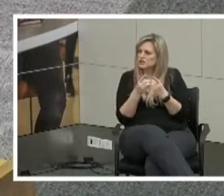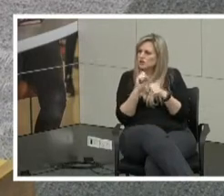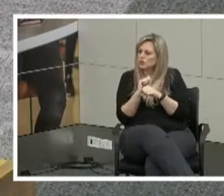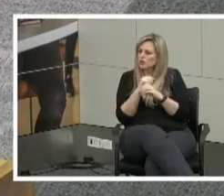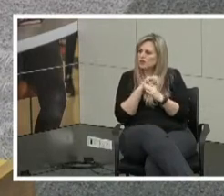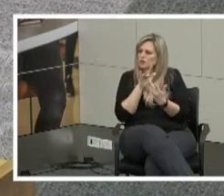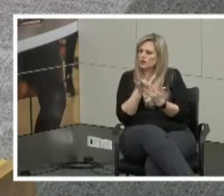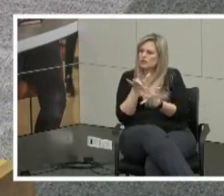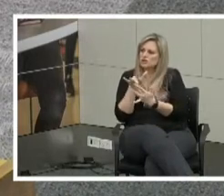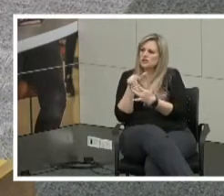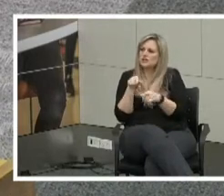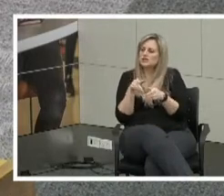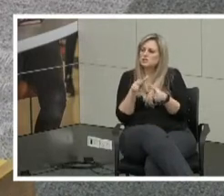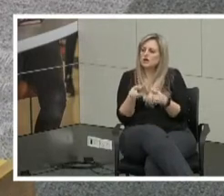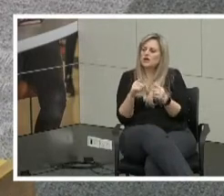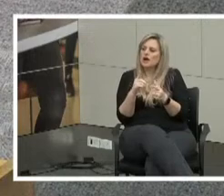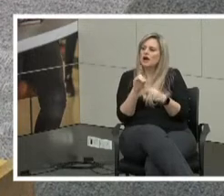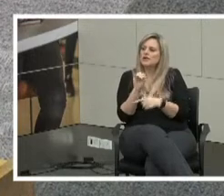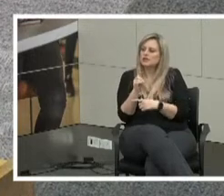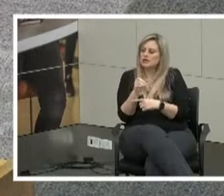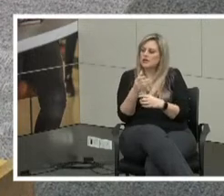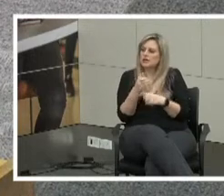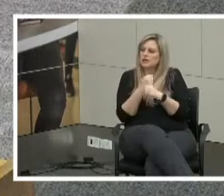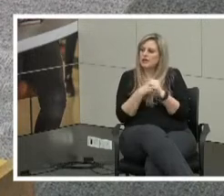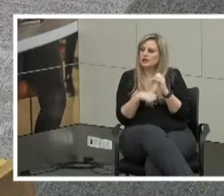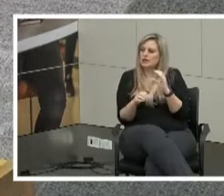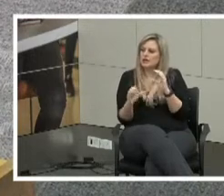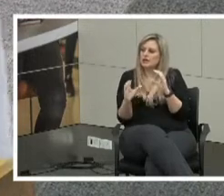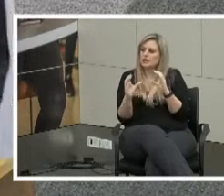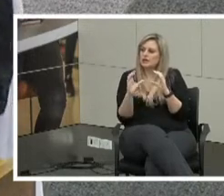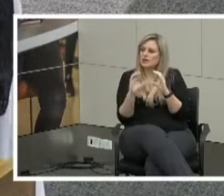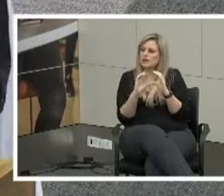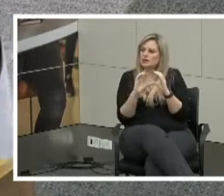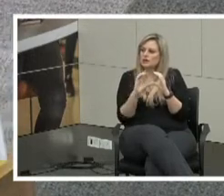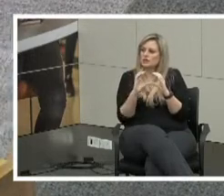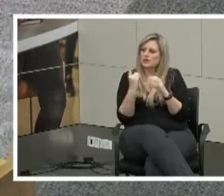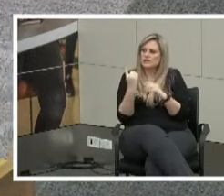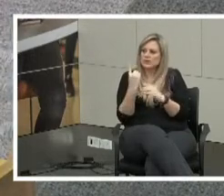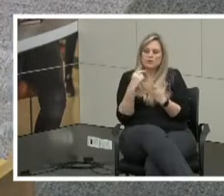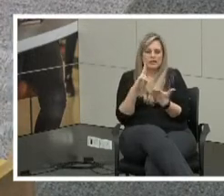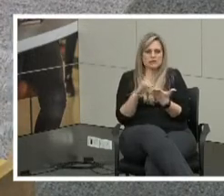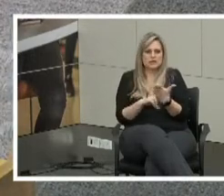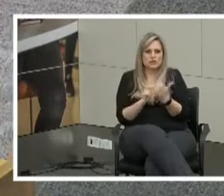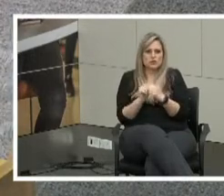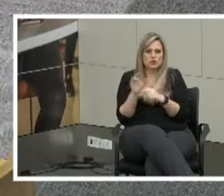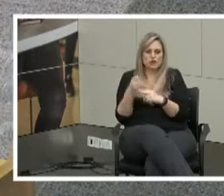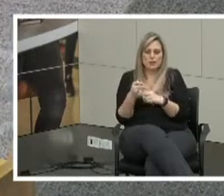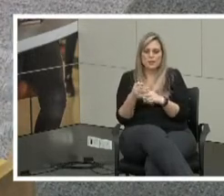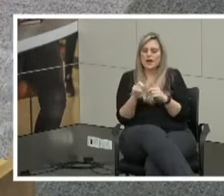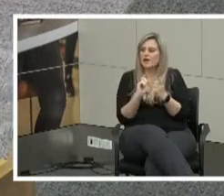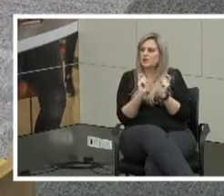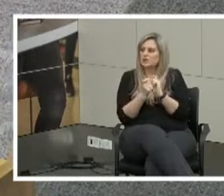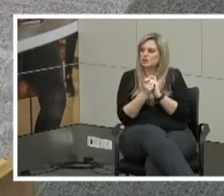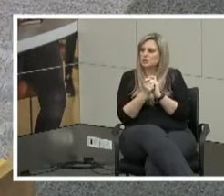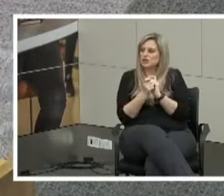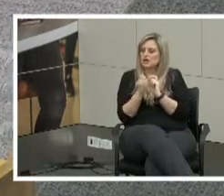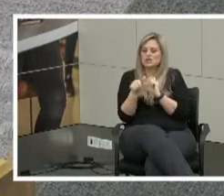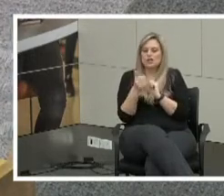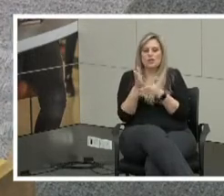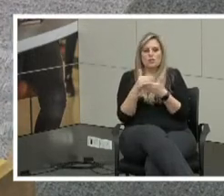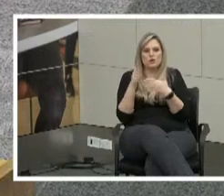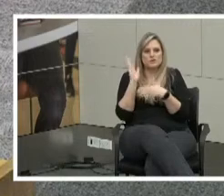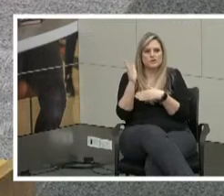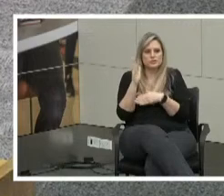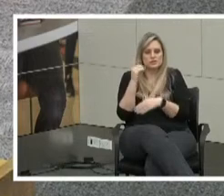to I did receive a certified mail signed by your name though I had to change the rest of my speech after the